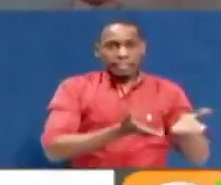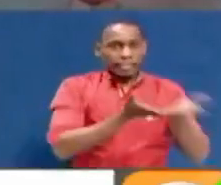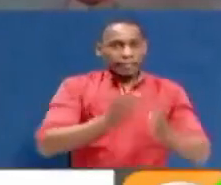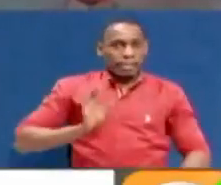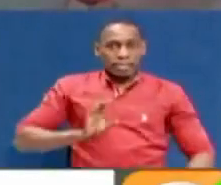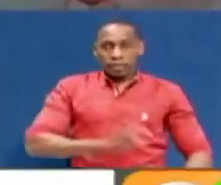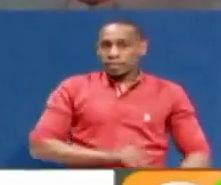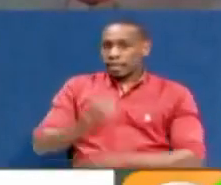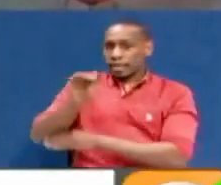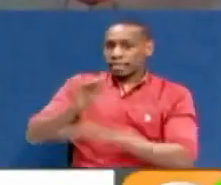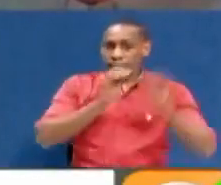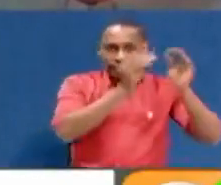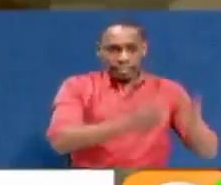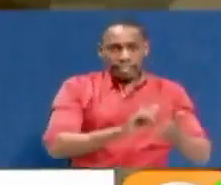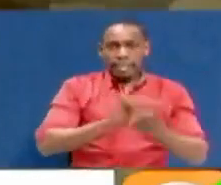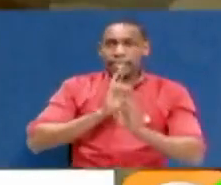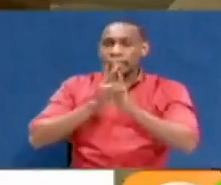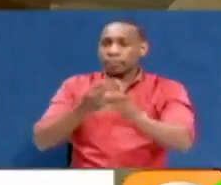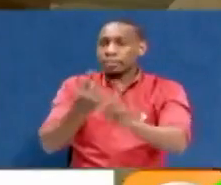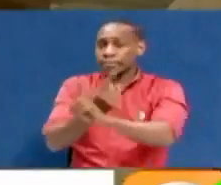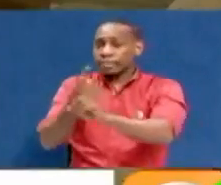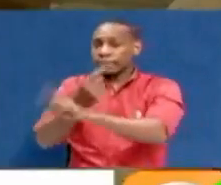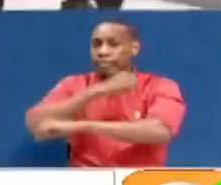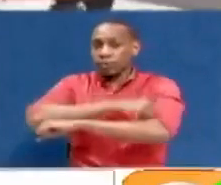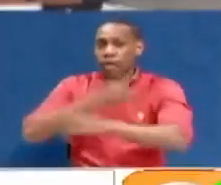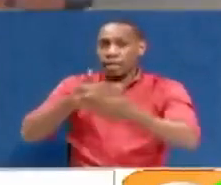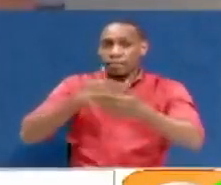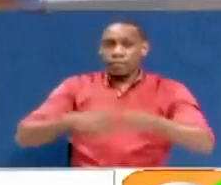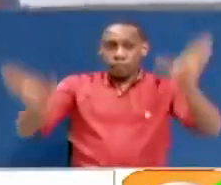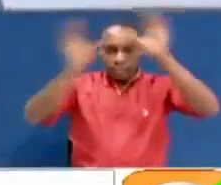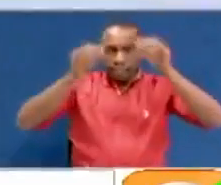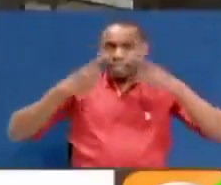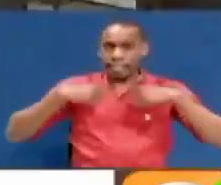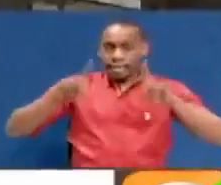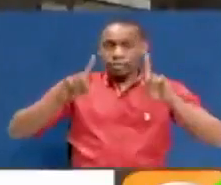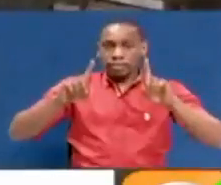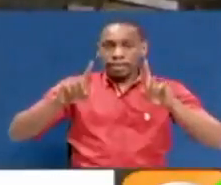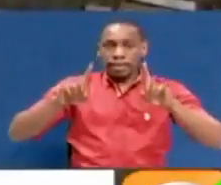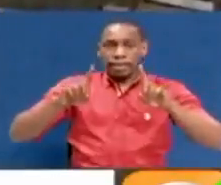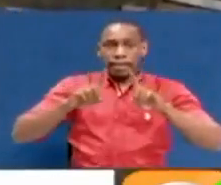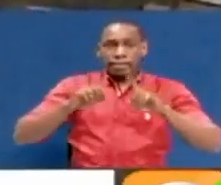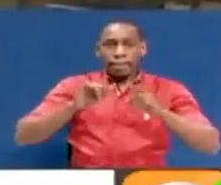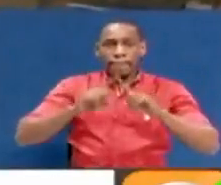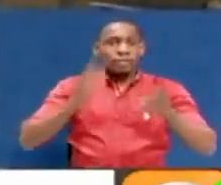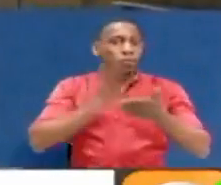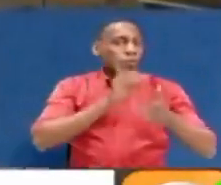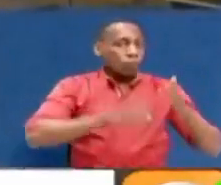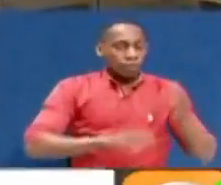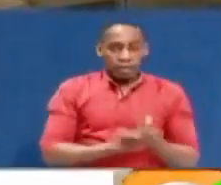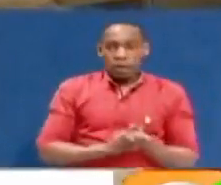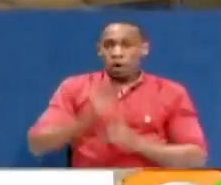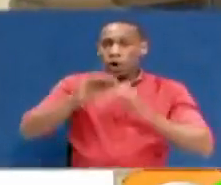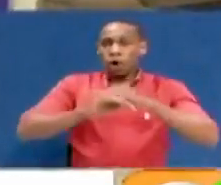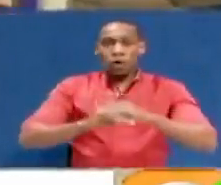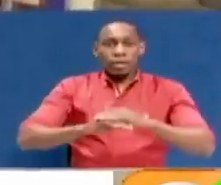Service Commission has asked teachers to report to their respective schools ahead of the president's announcement. But the glaring truth is that